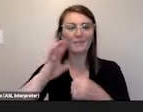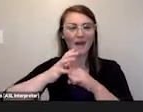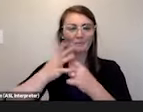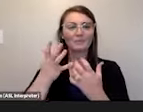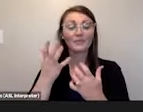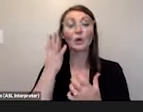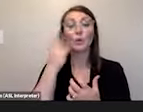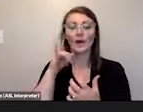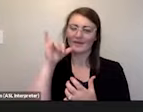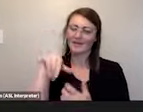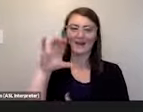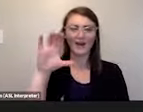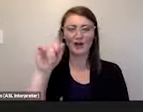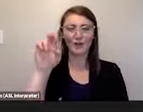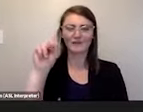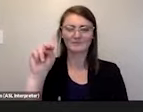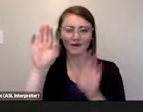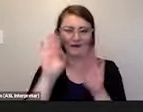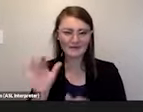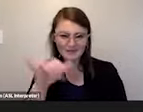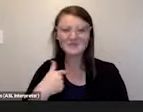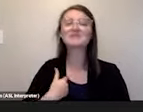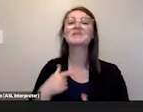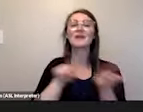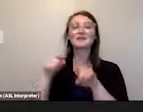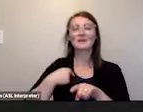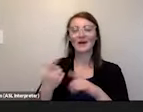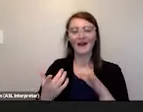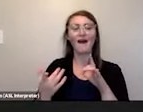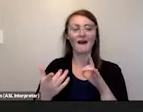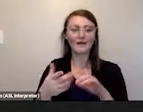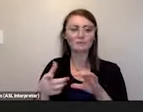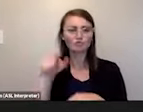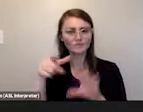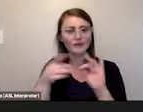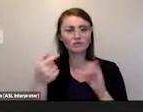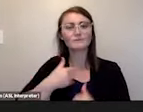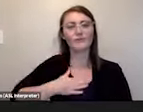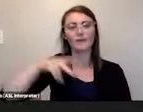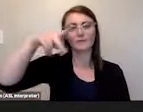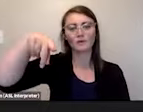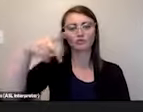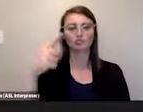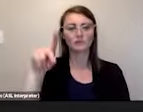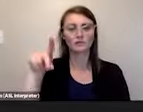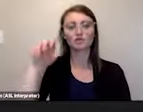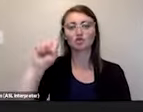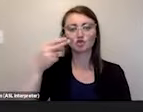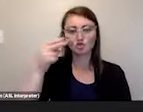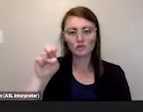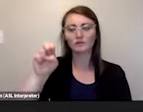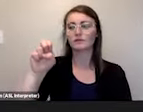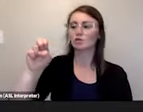too. And I forgot to also mention I use she, her, hers pronouns. So yeah, so I